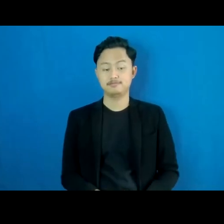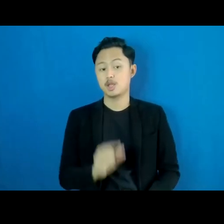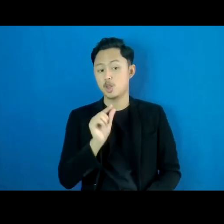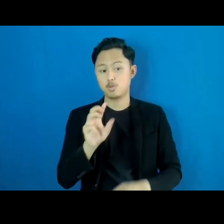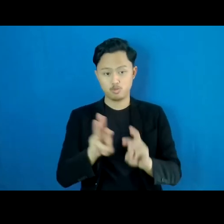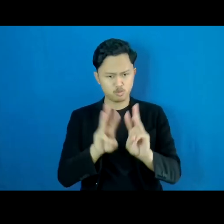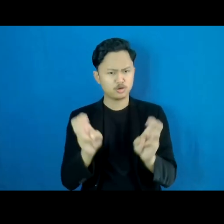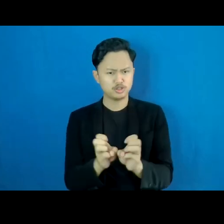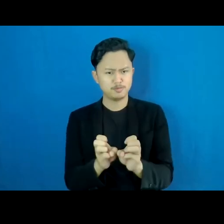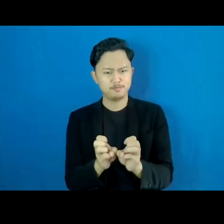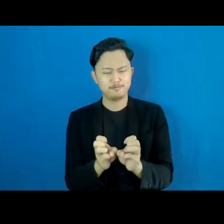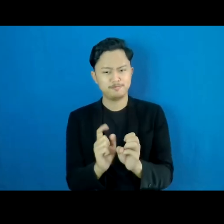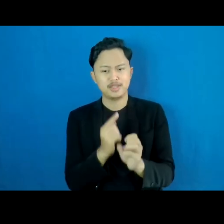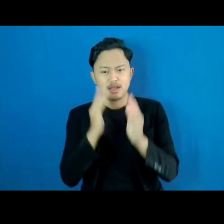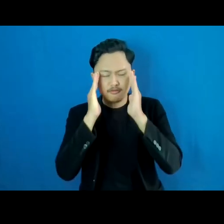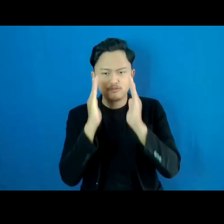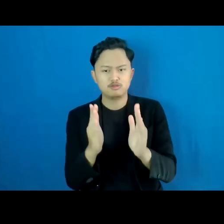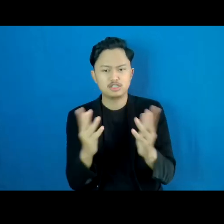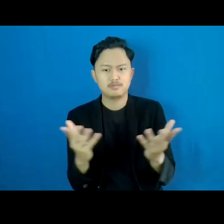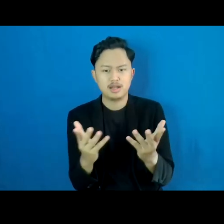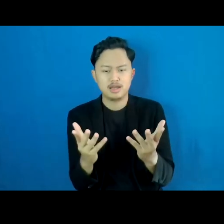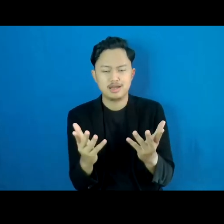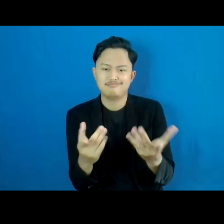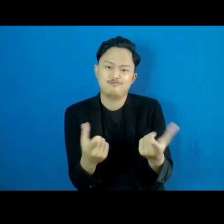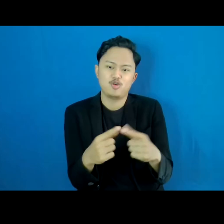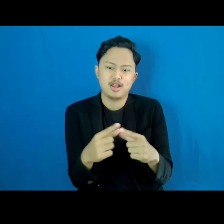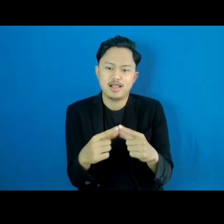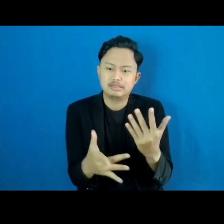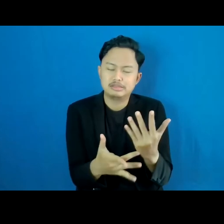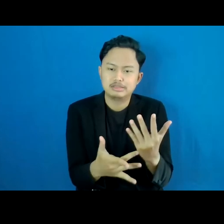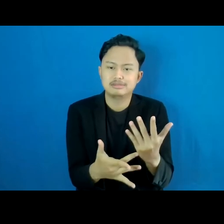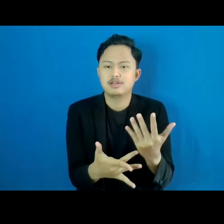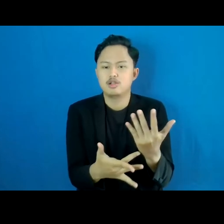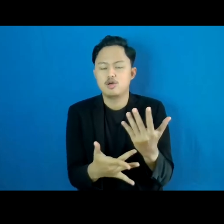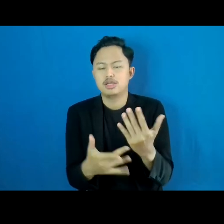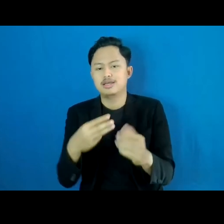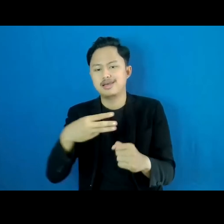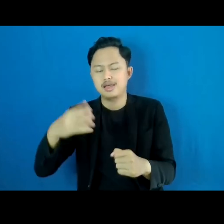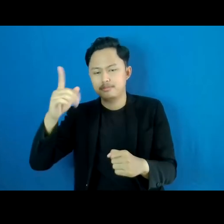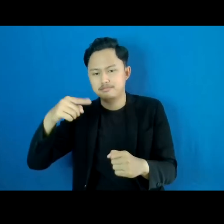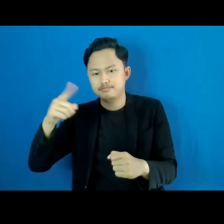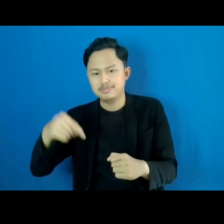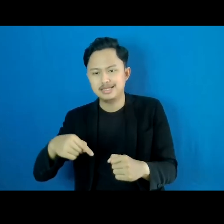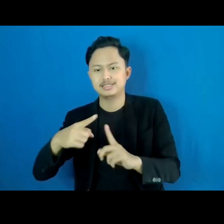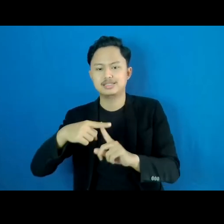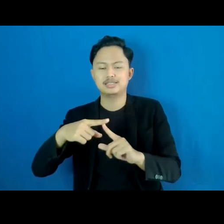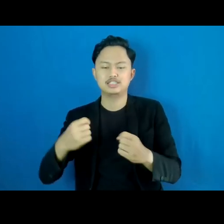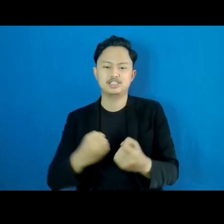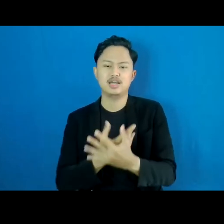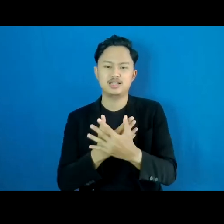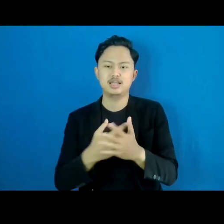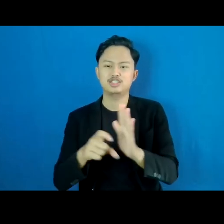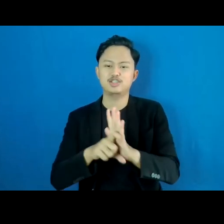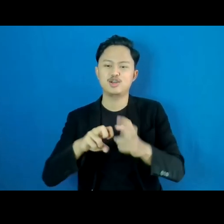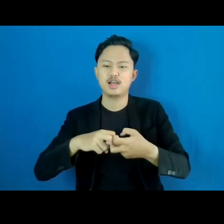then focus on the dissemination of the toolkit for electrification of buses by using TransJakarta as a case study